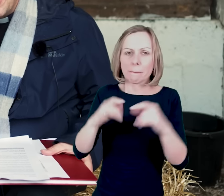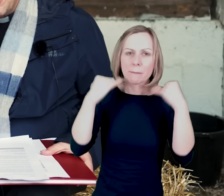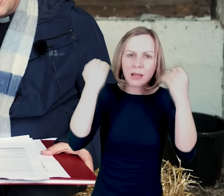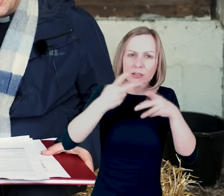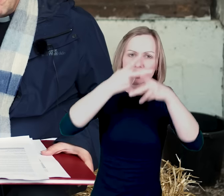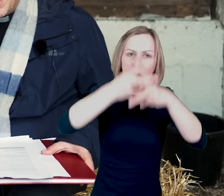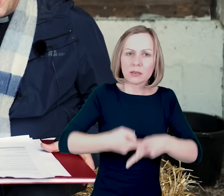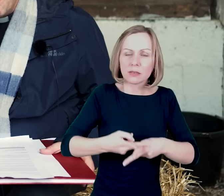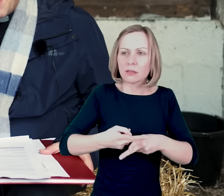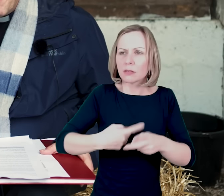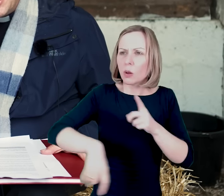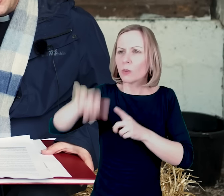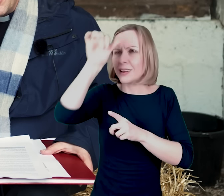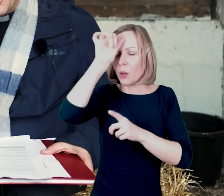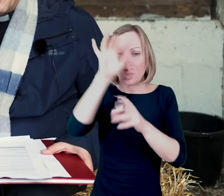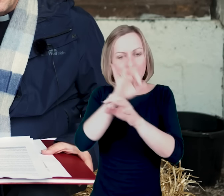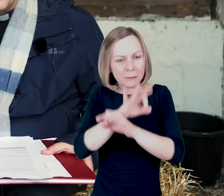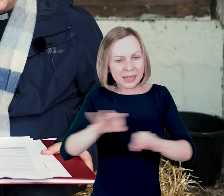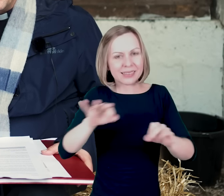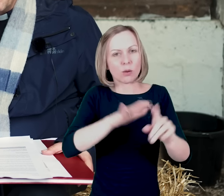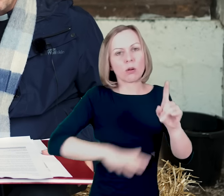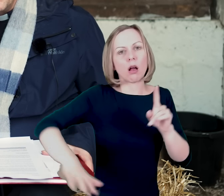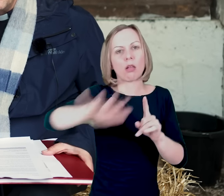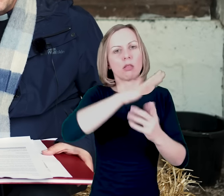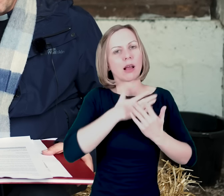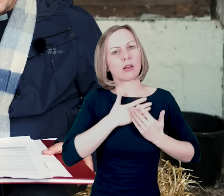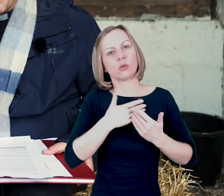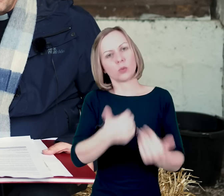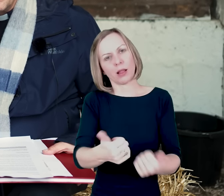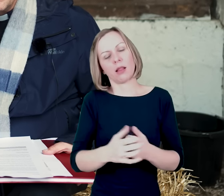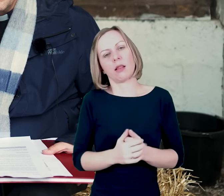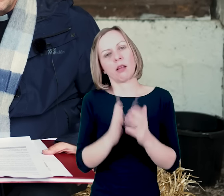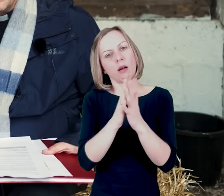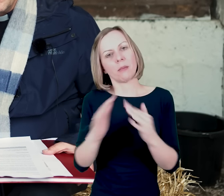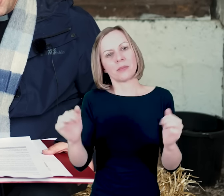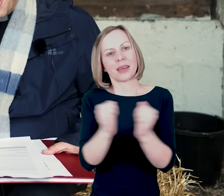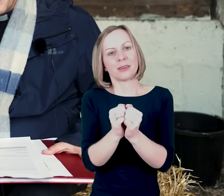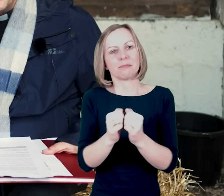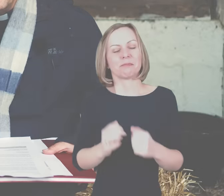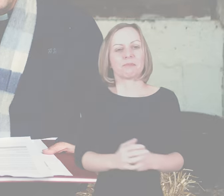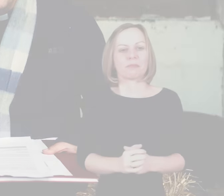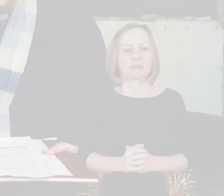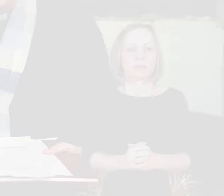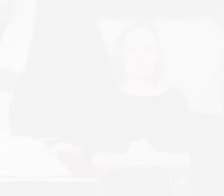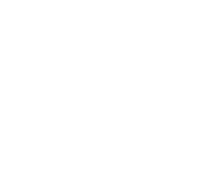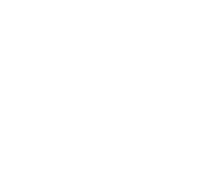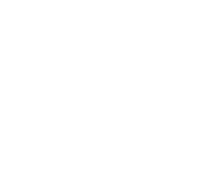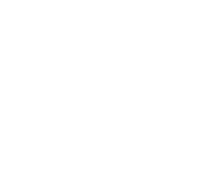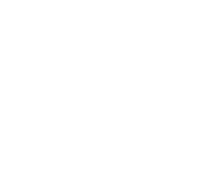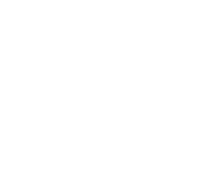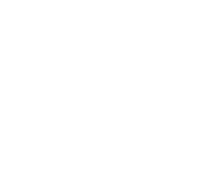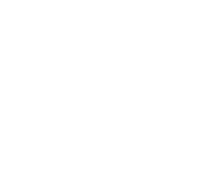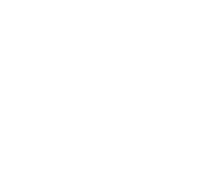we too may know that peace on earth and goodwill towards all. Amen.